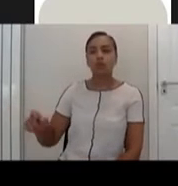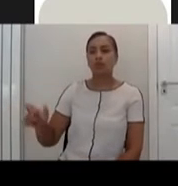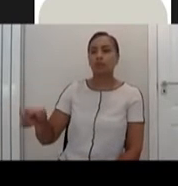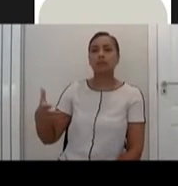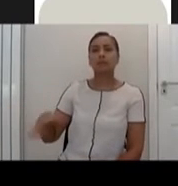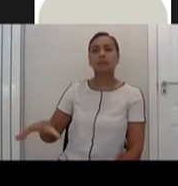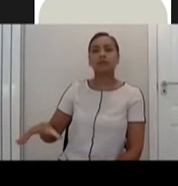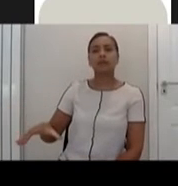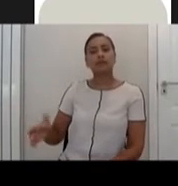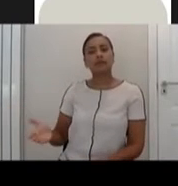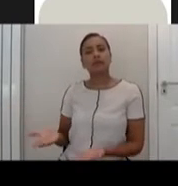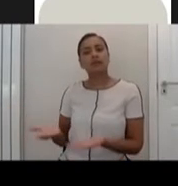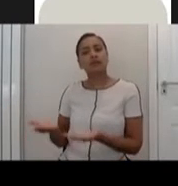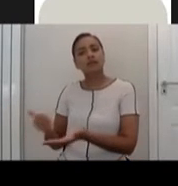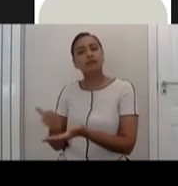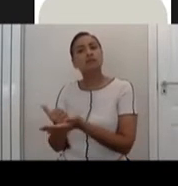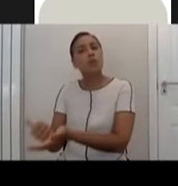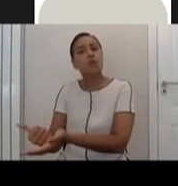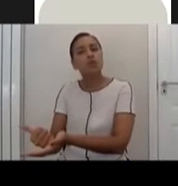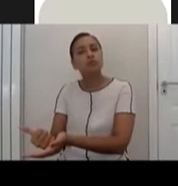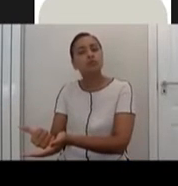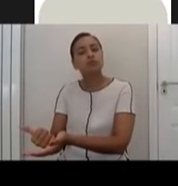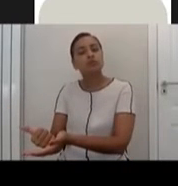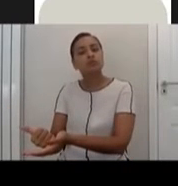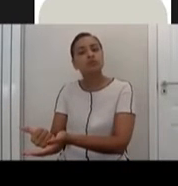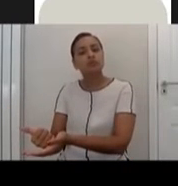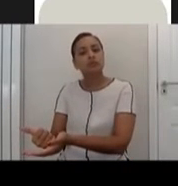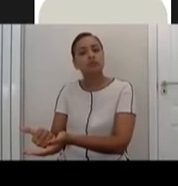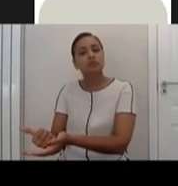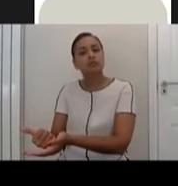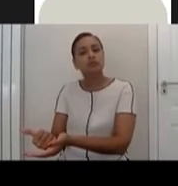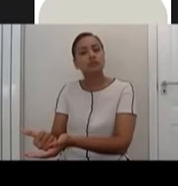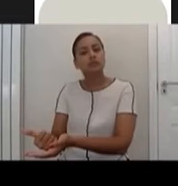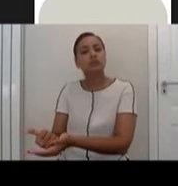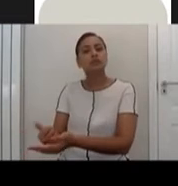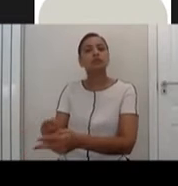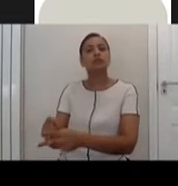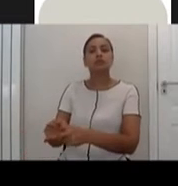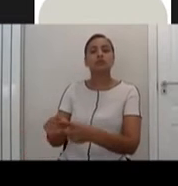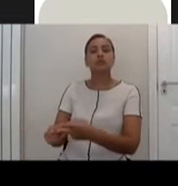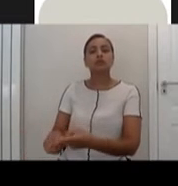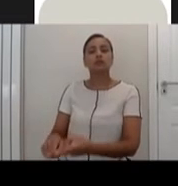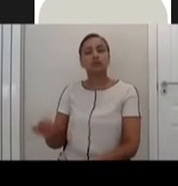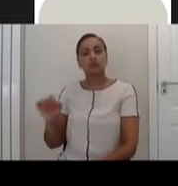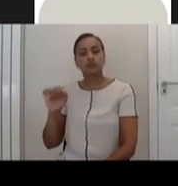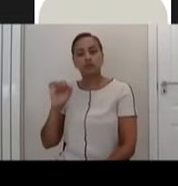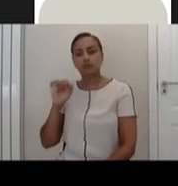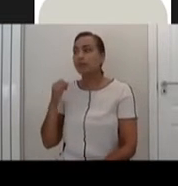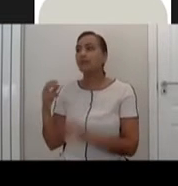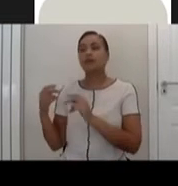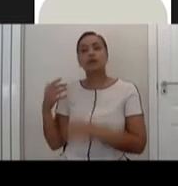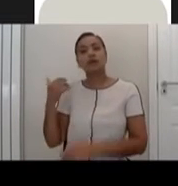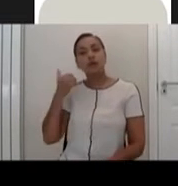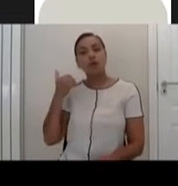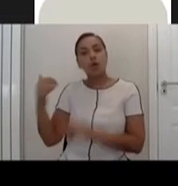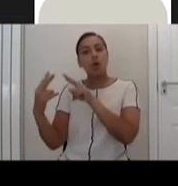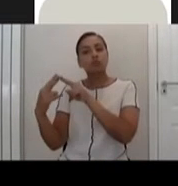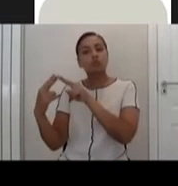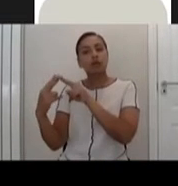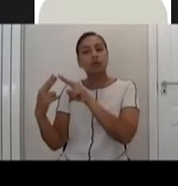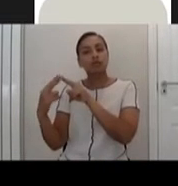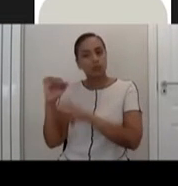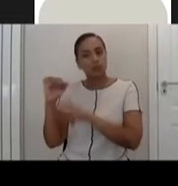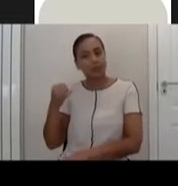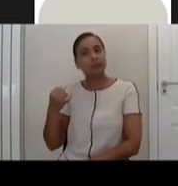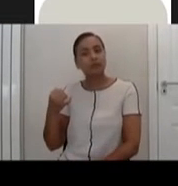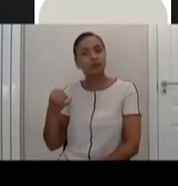received support are being contacted to ask